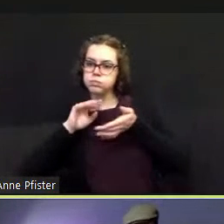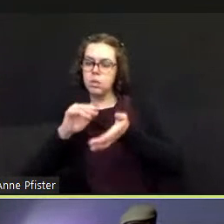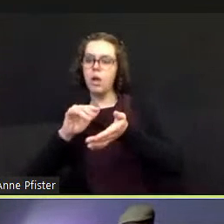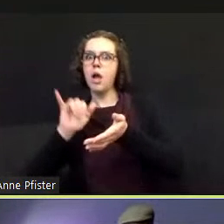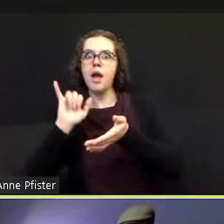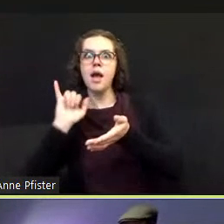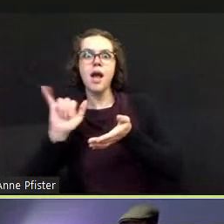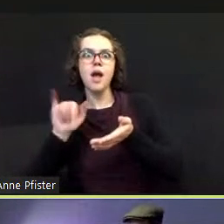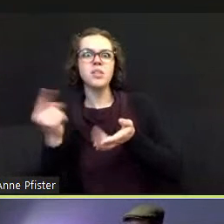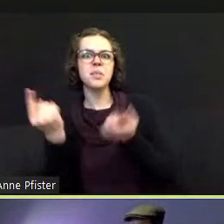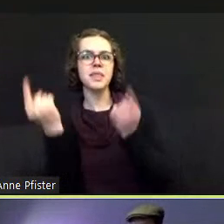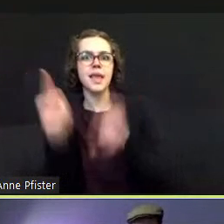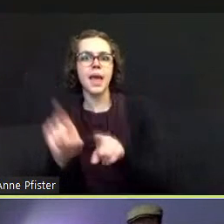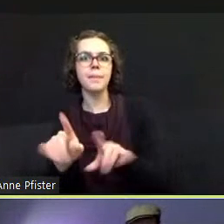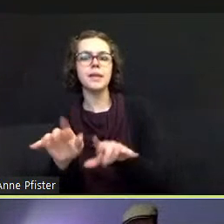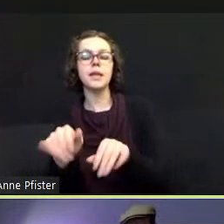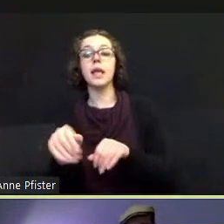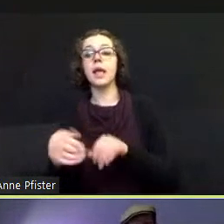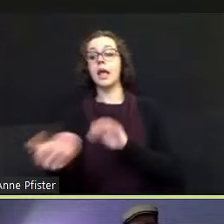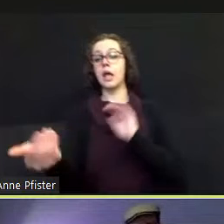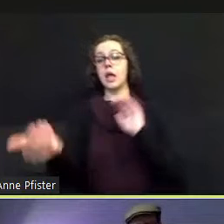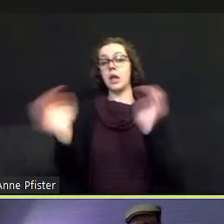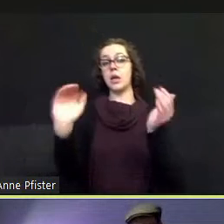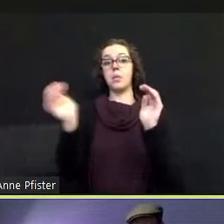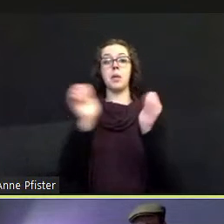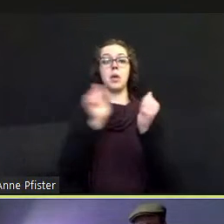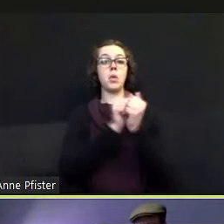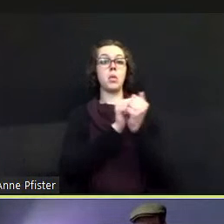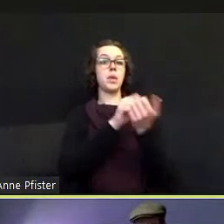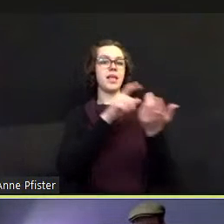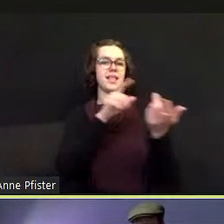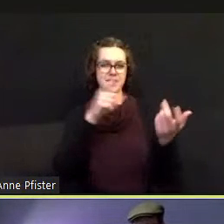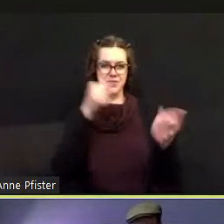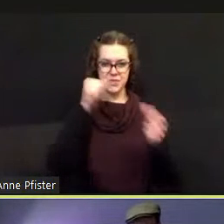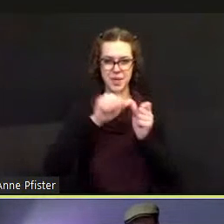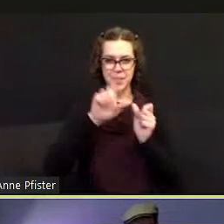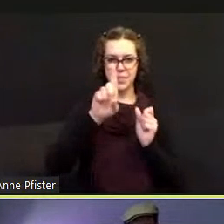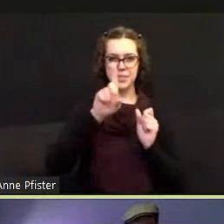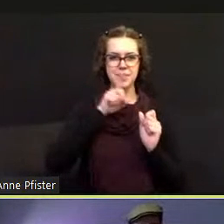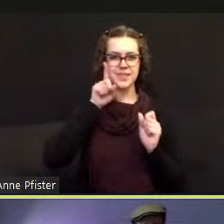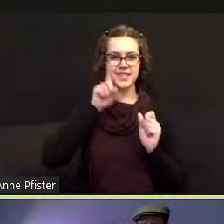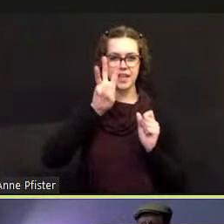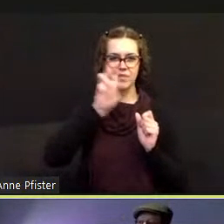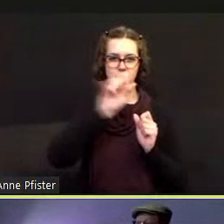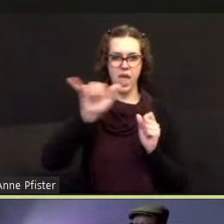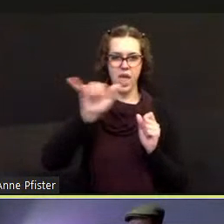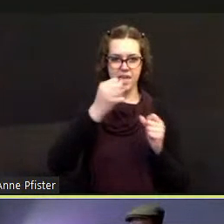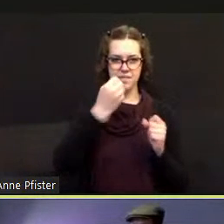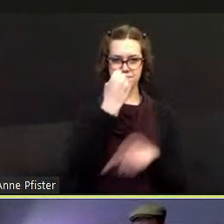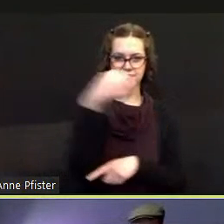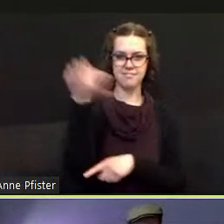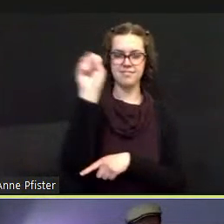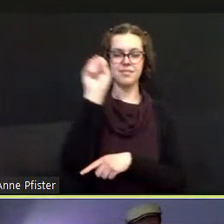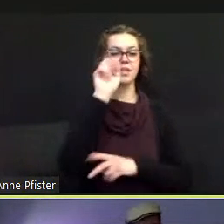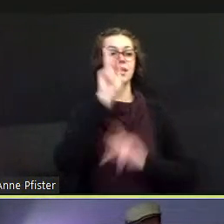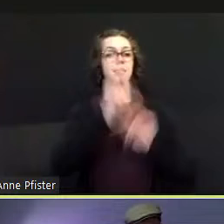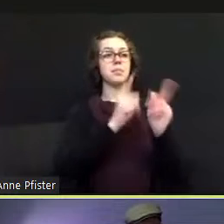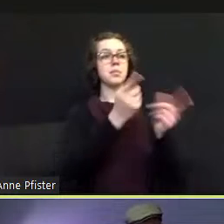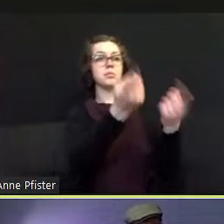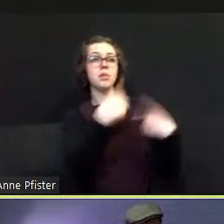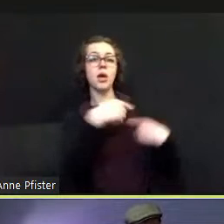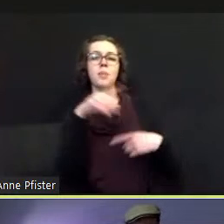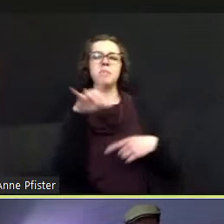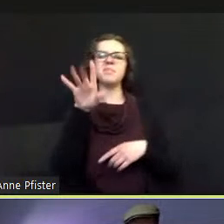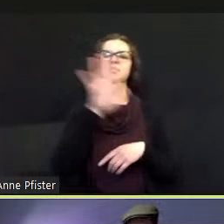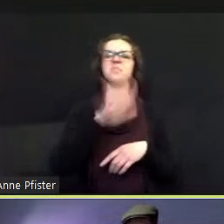something here. And then when we compare that with, remember the Deaf Way movement, right? We saw people coming in the late 80s for that